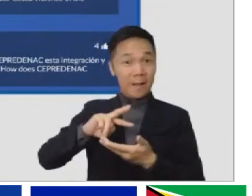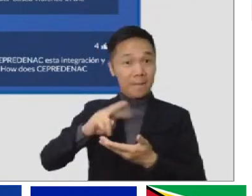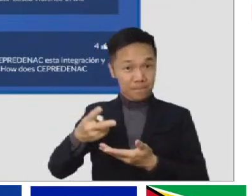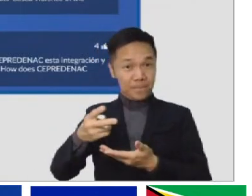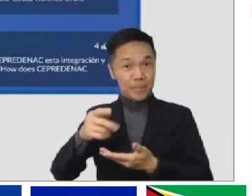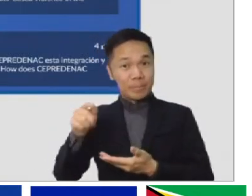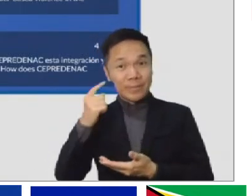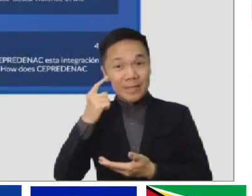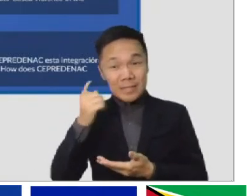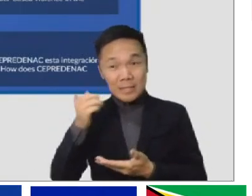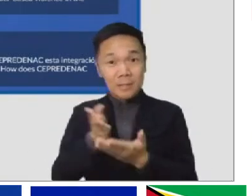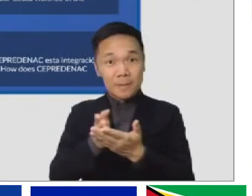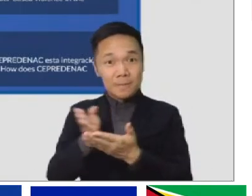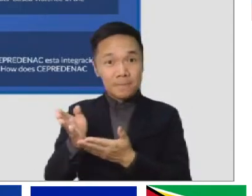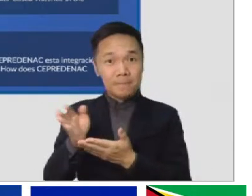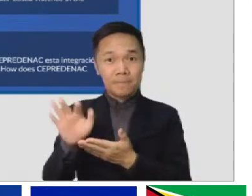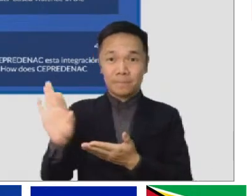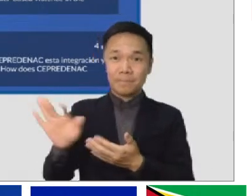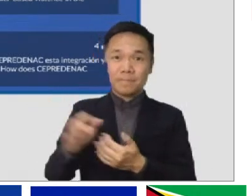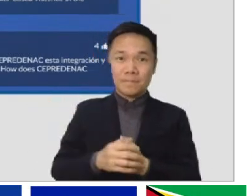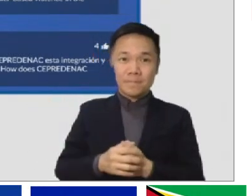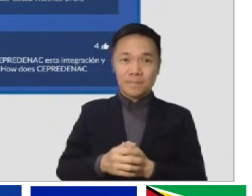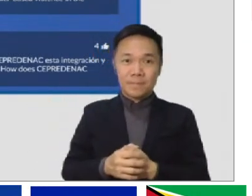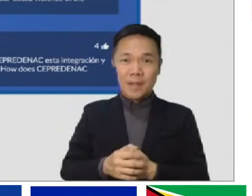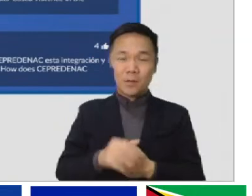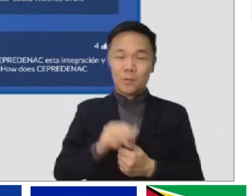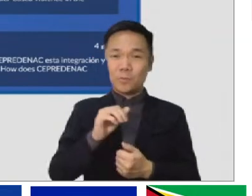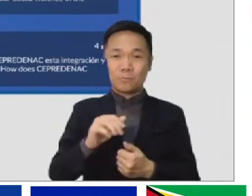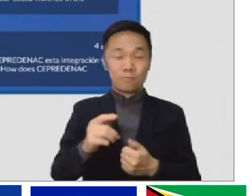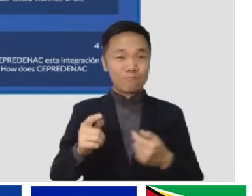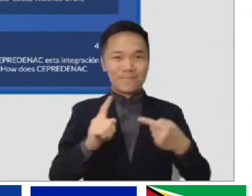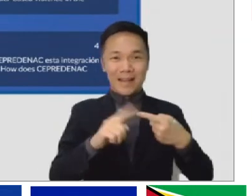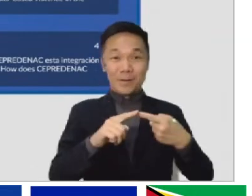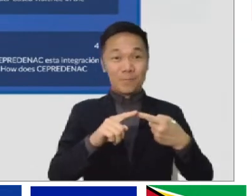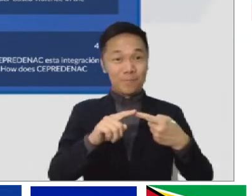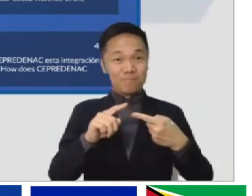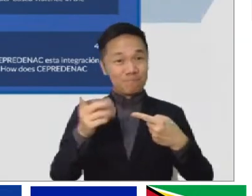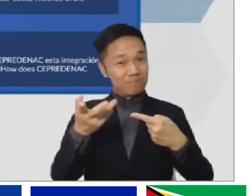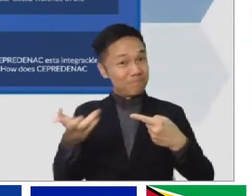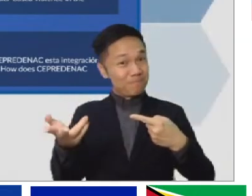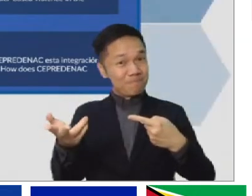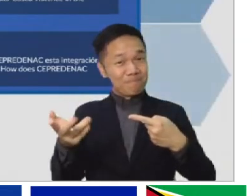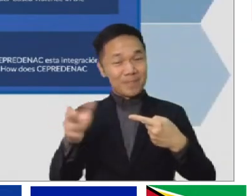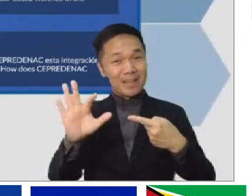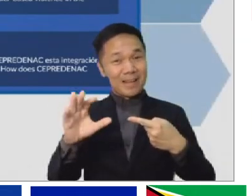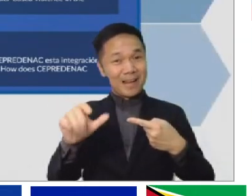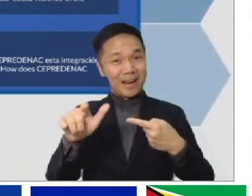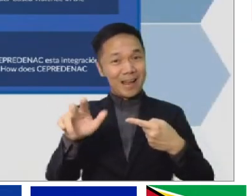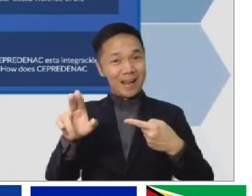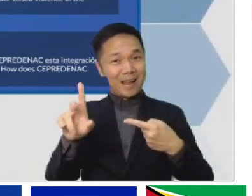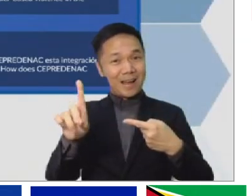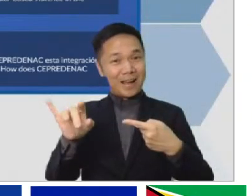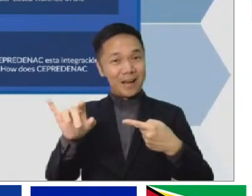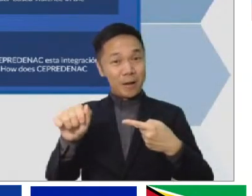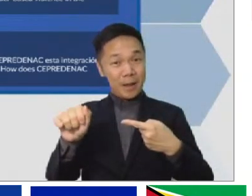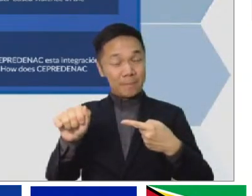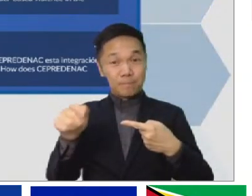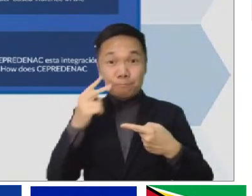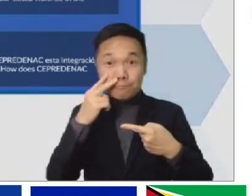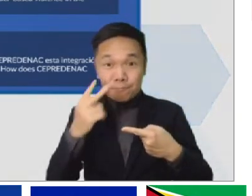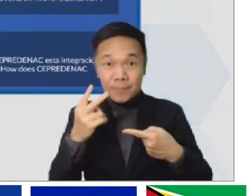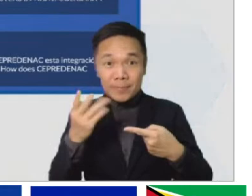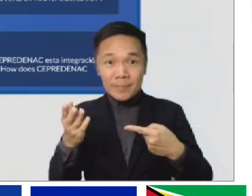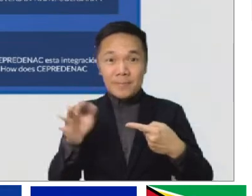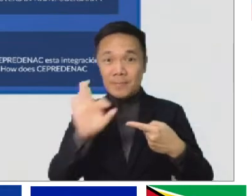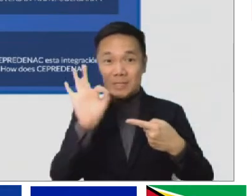hear everything at the same time. Claudia, I think if you got that question, could you take the